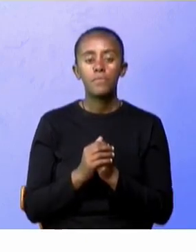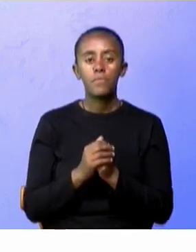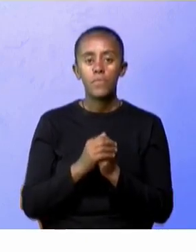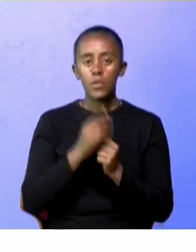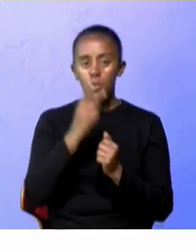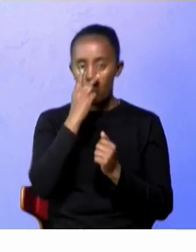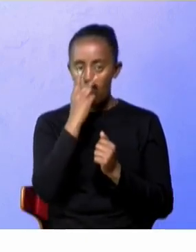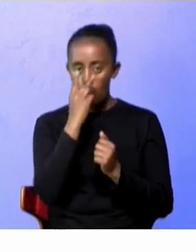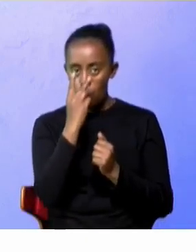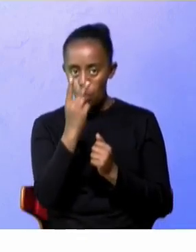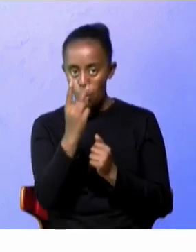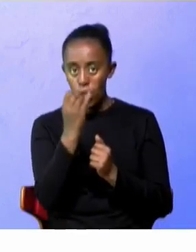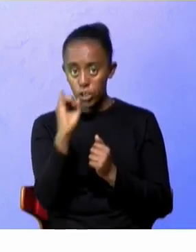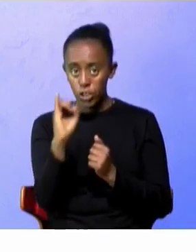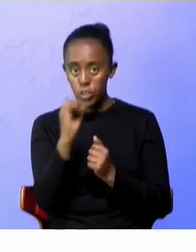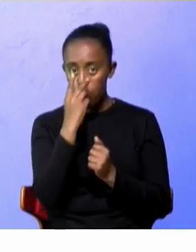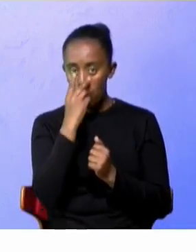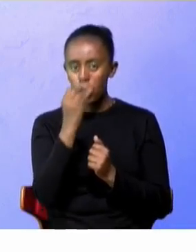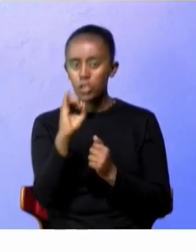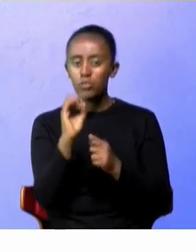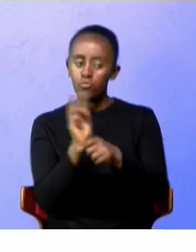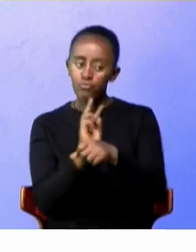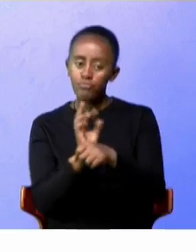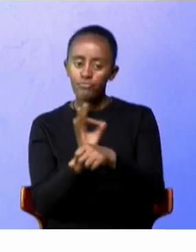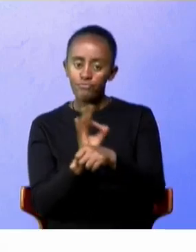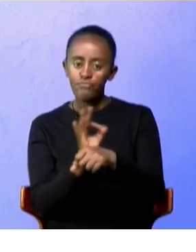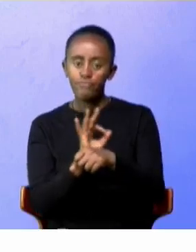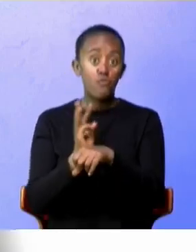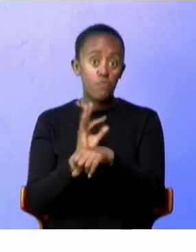watching a movie.